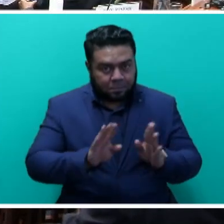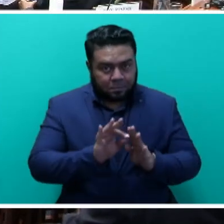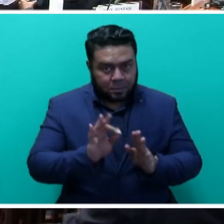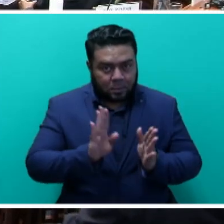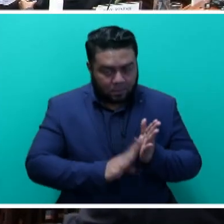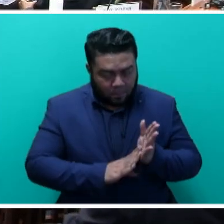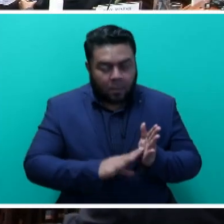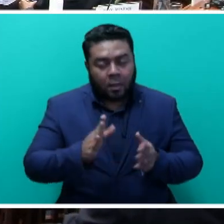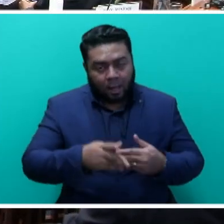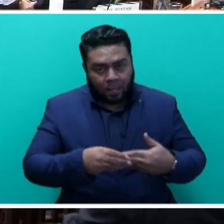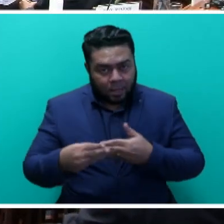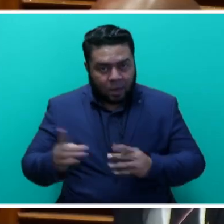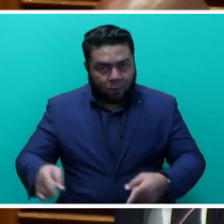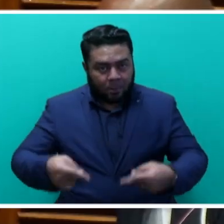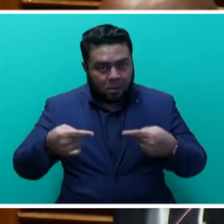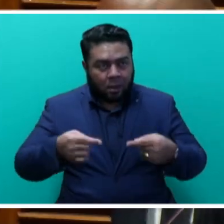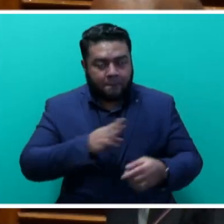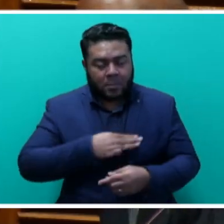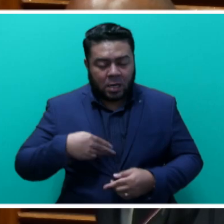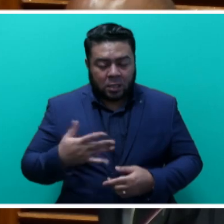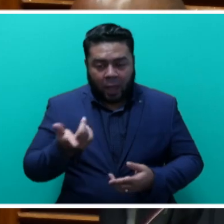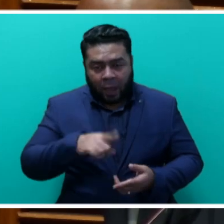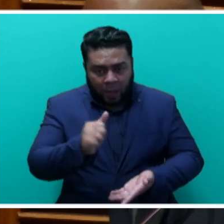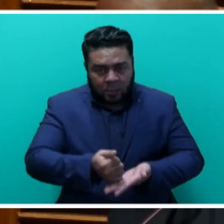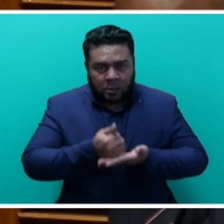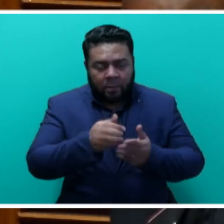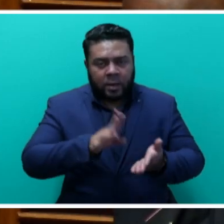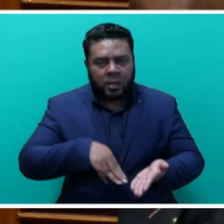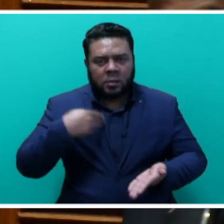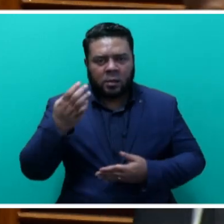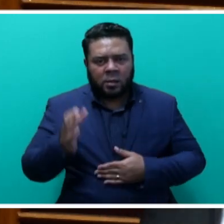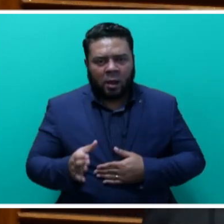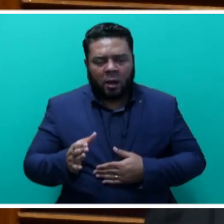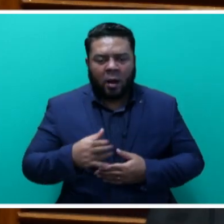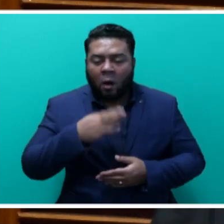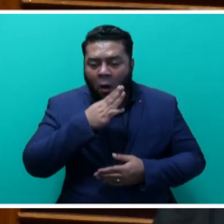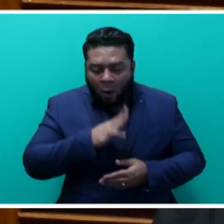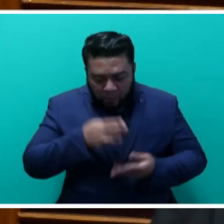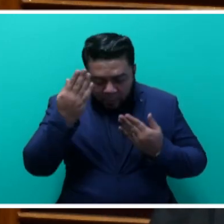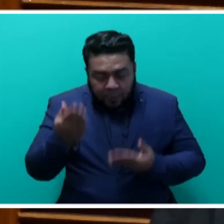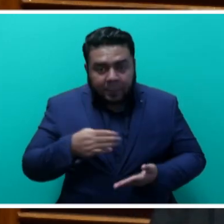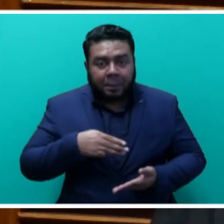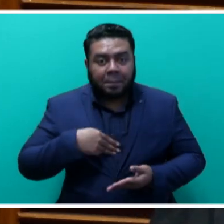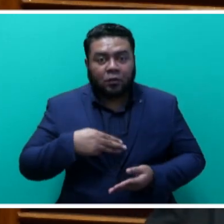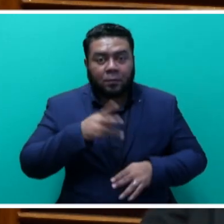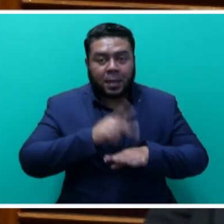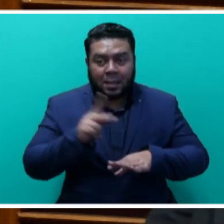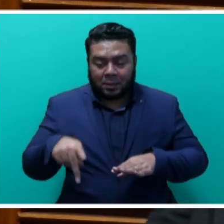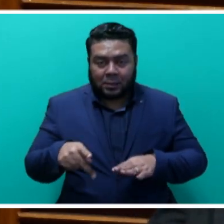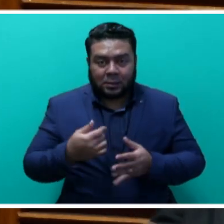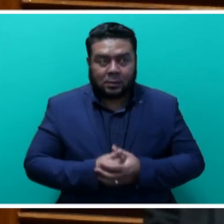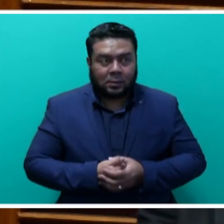Honourable Leader of Opposition, Honourable Ministers and Assistant Ministers, Honourable Members of Parliament. I rise